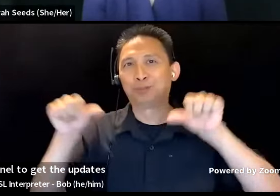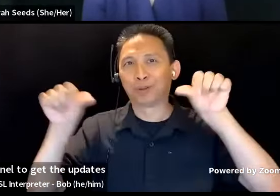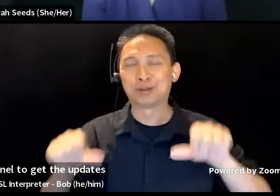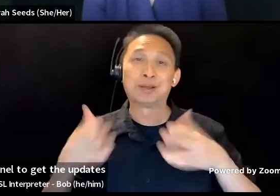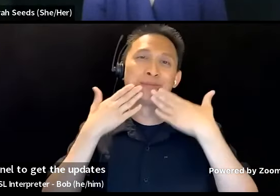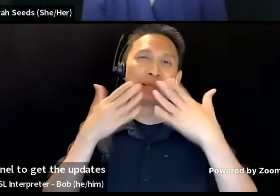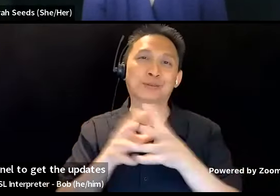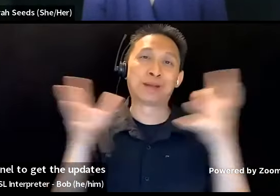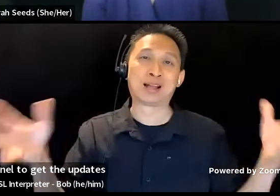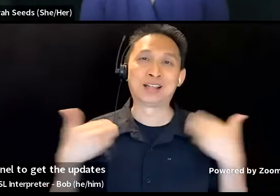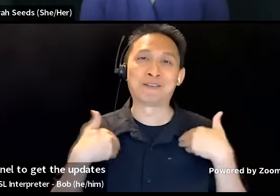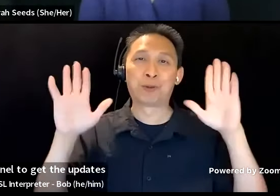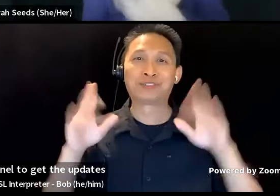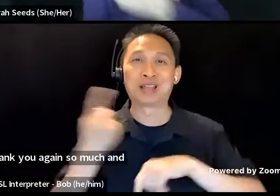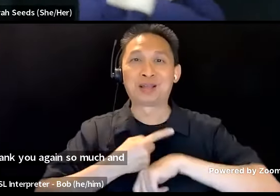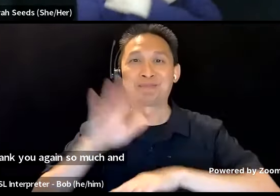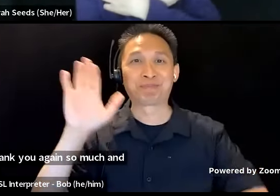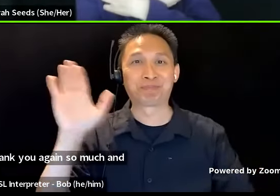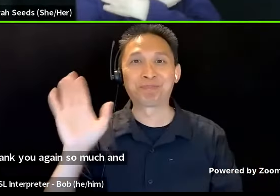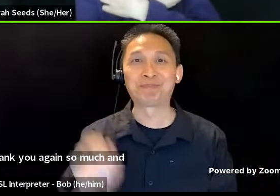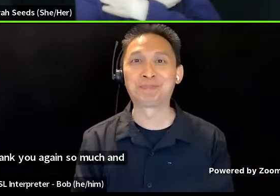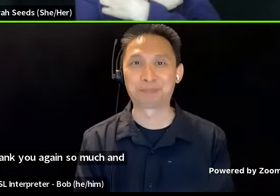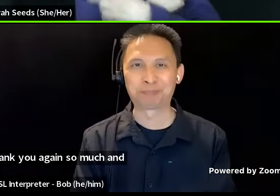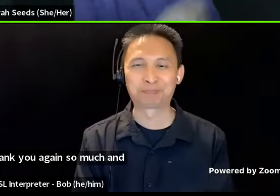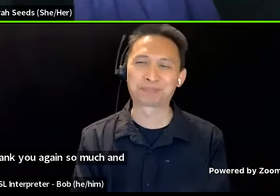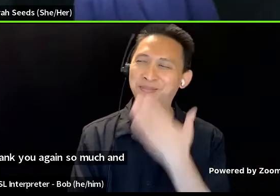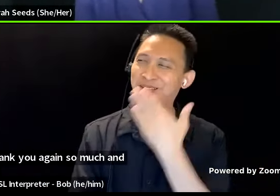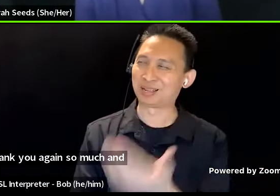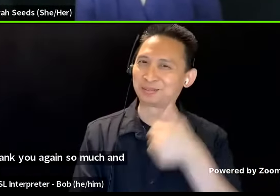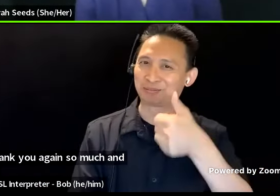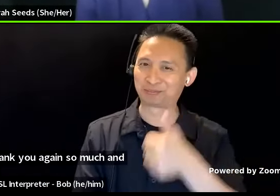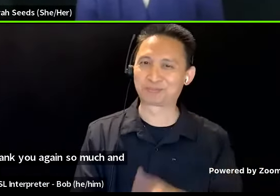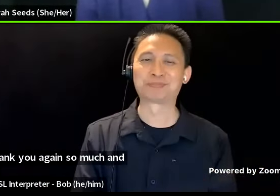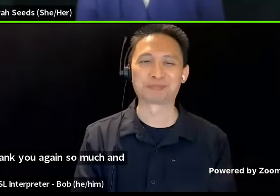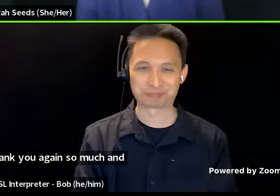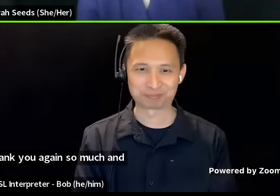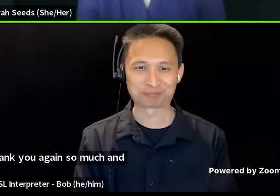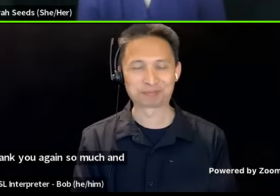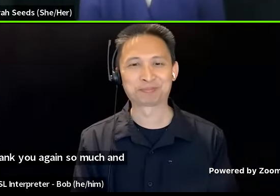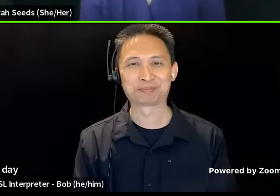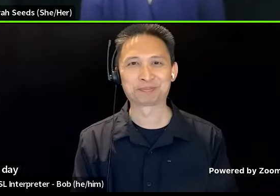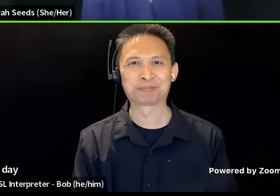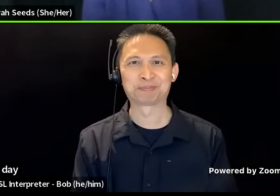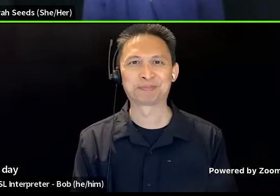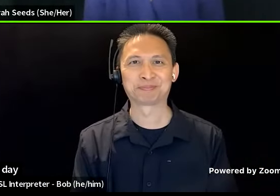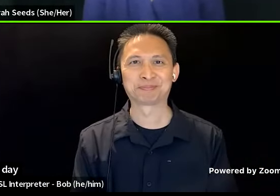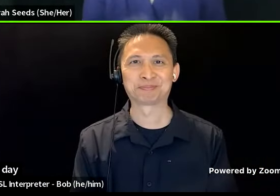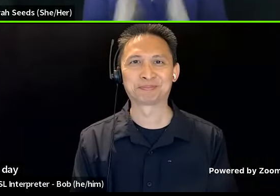a fabulous day. Thanks, guys. Awesome.